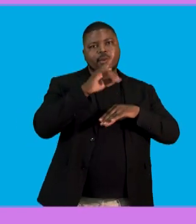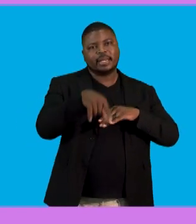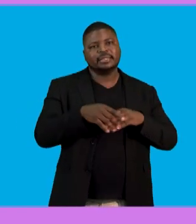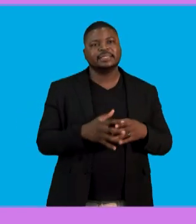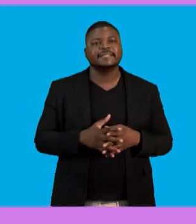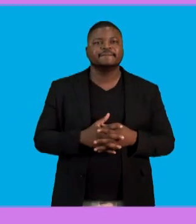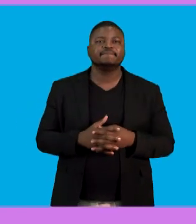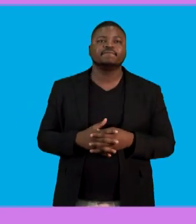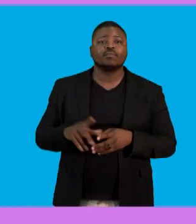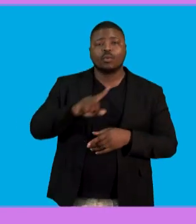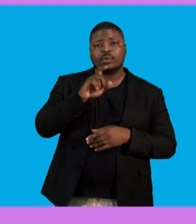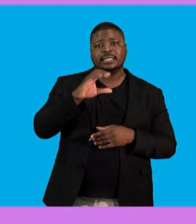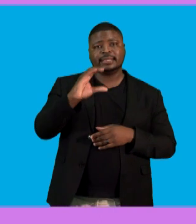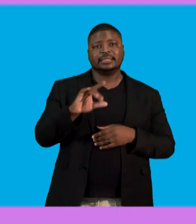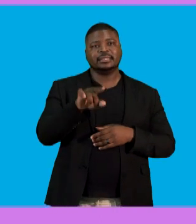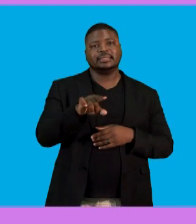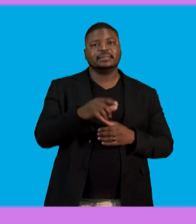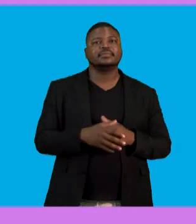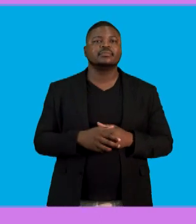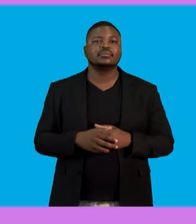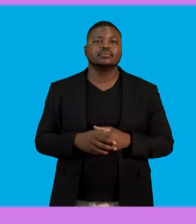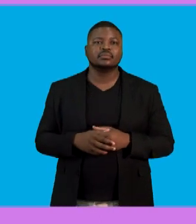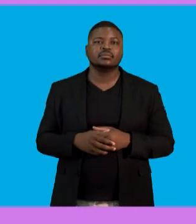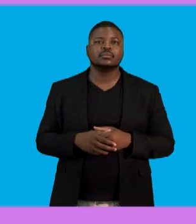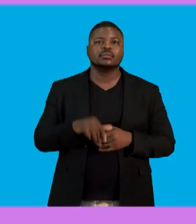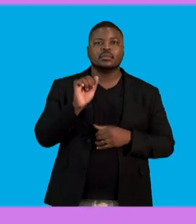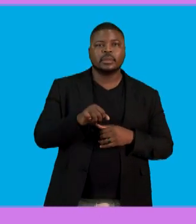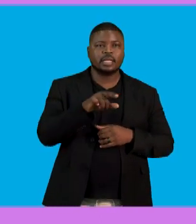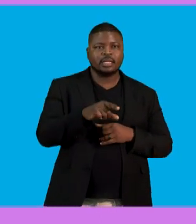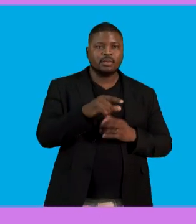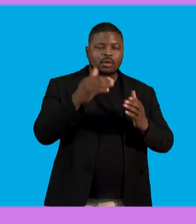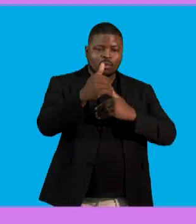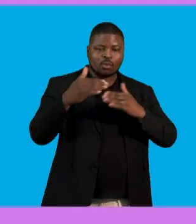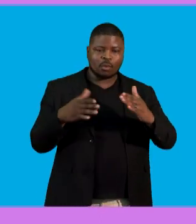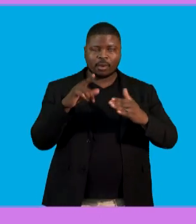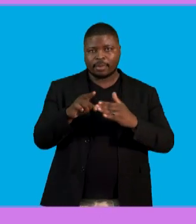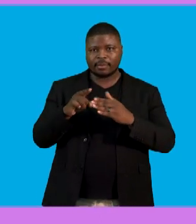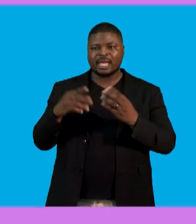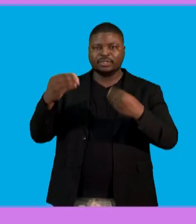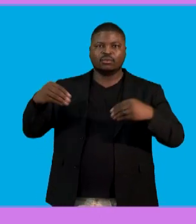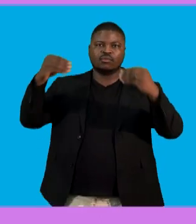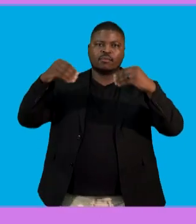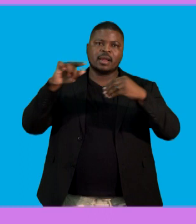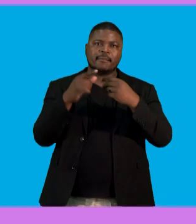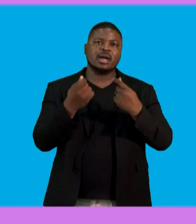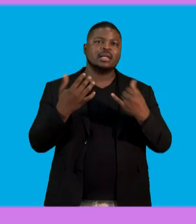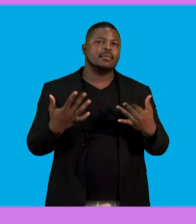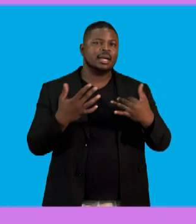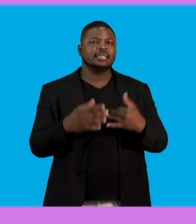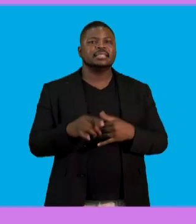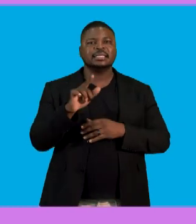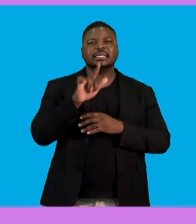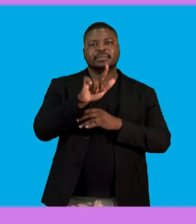Question C says, the edging for cardboard needed for decoration costs R7.50